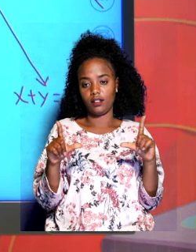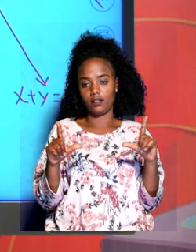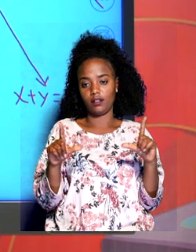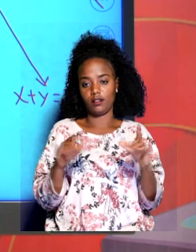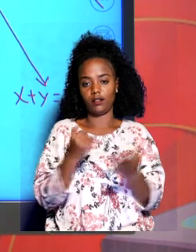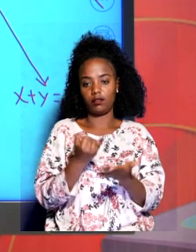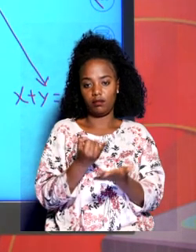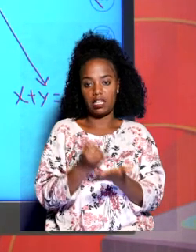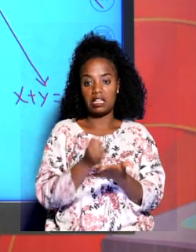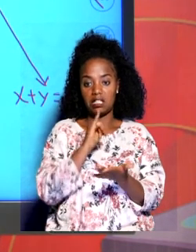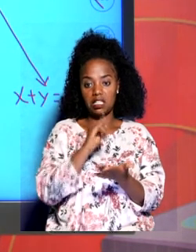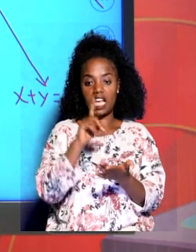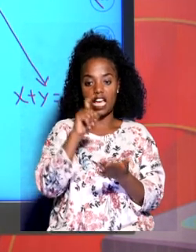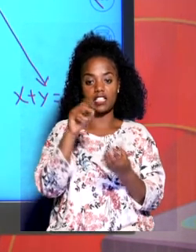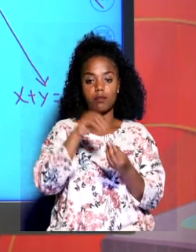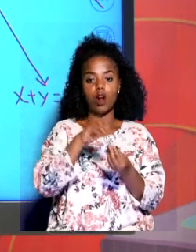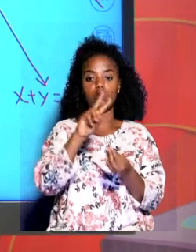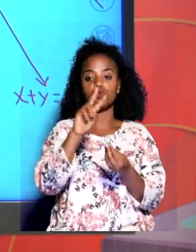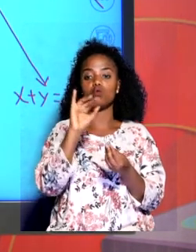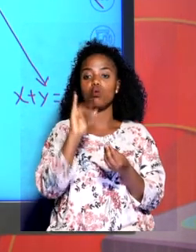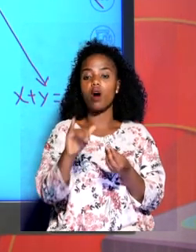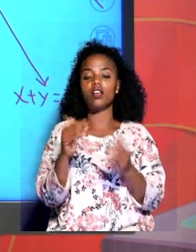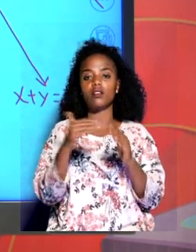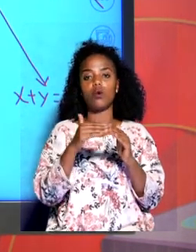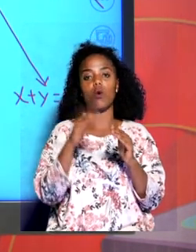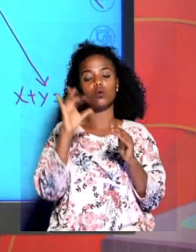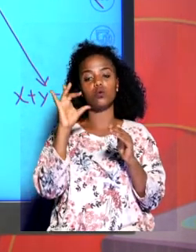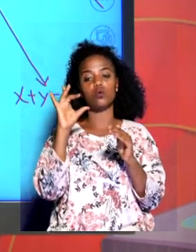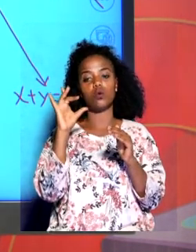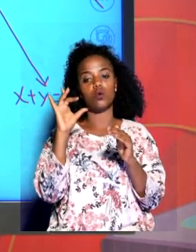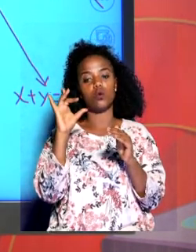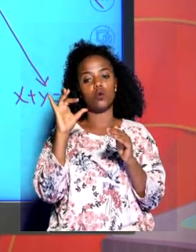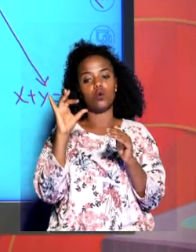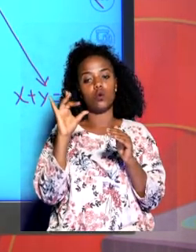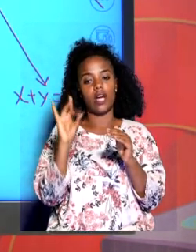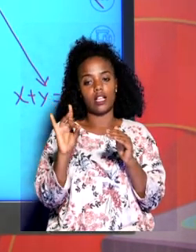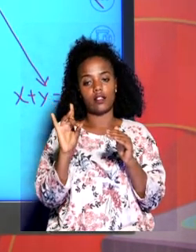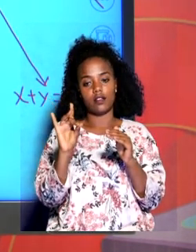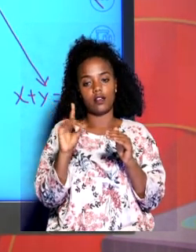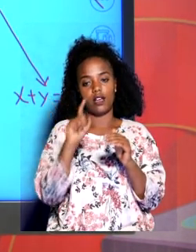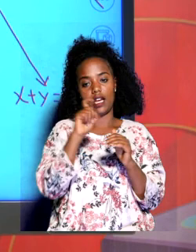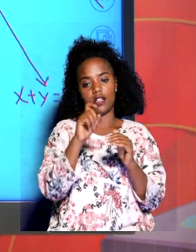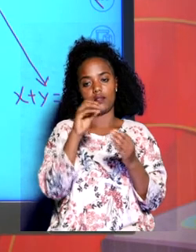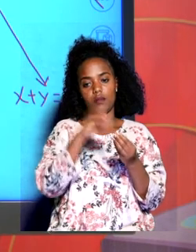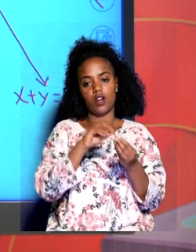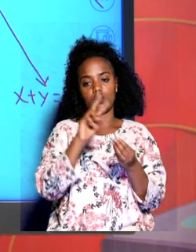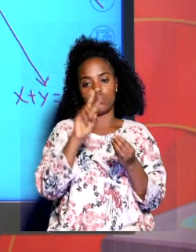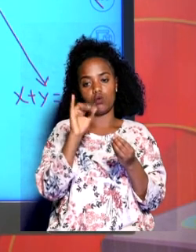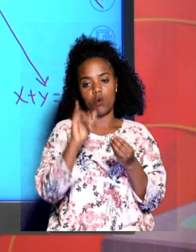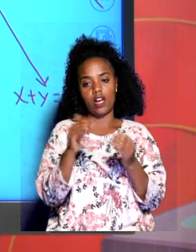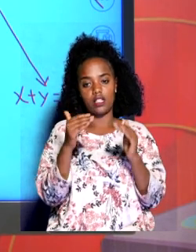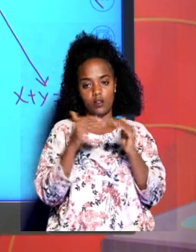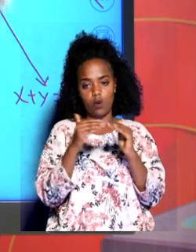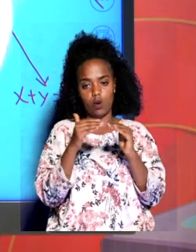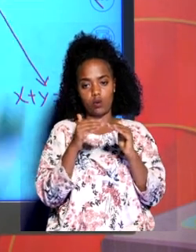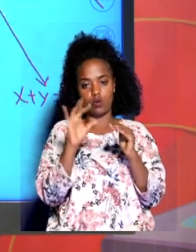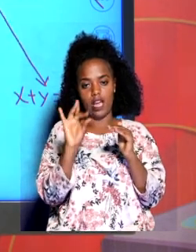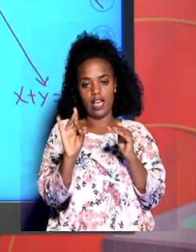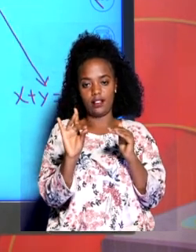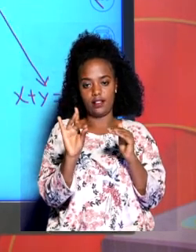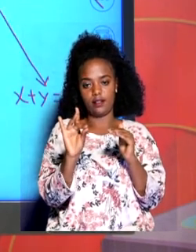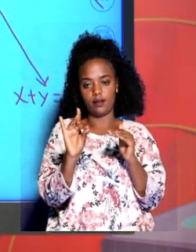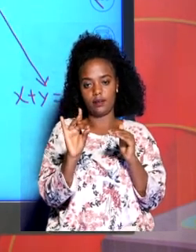it is x plus 2y is equal to, x plus 2y is equal to